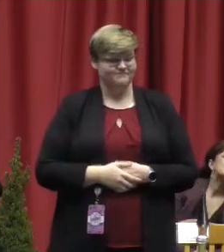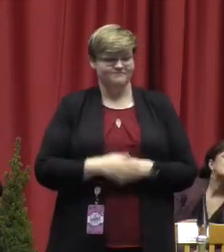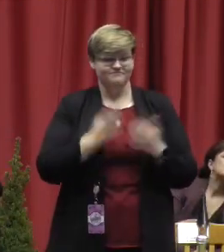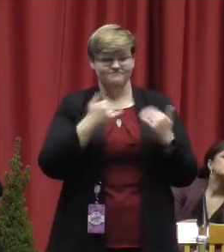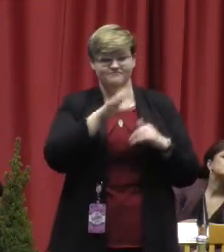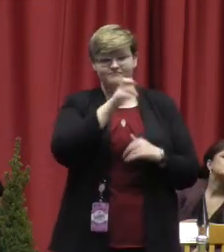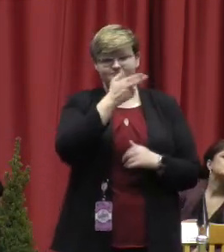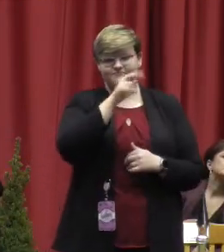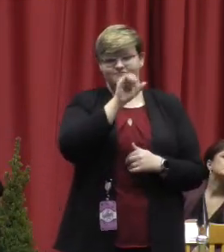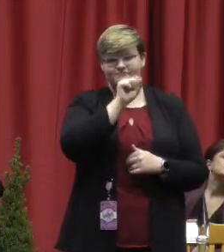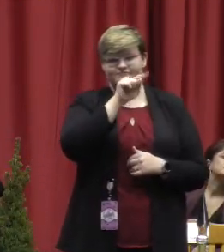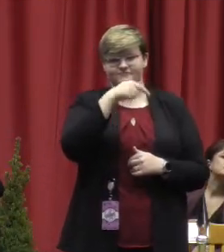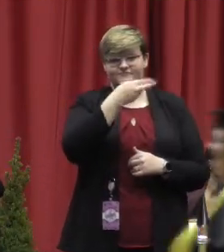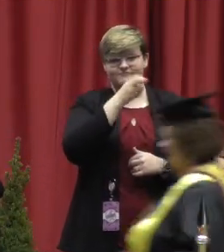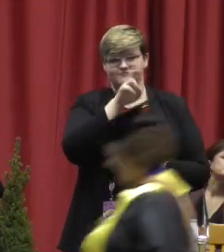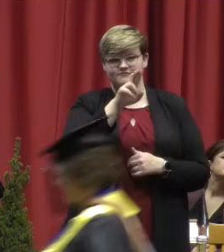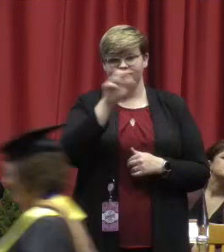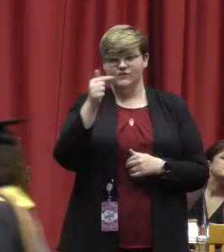Christopher Graham.